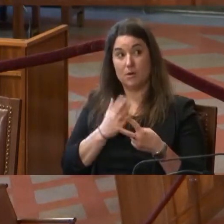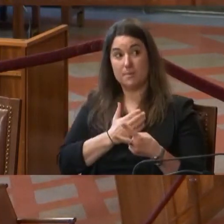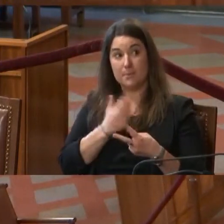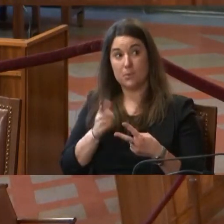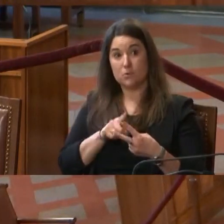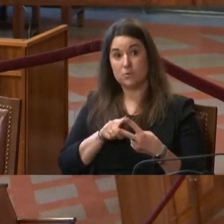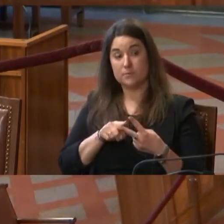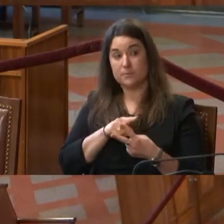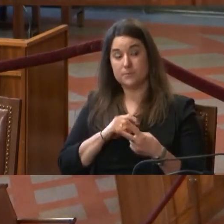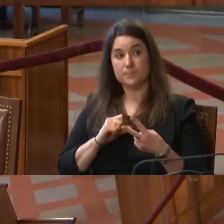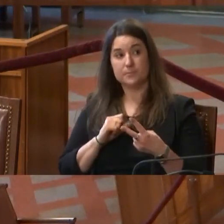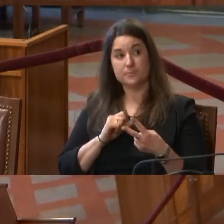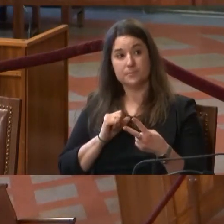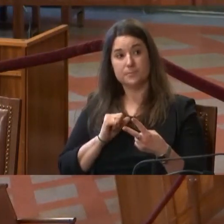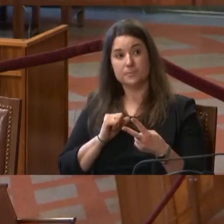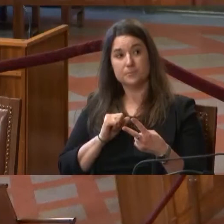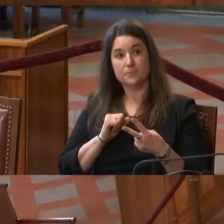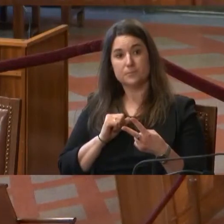to